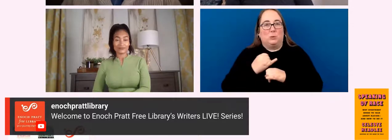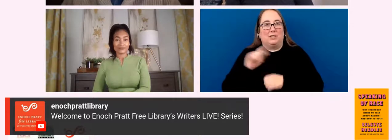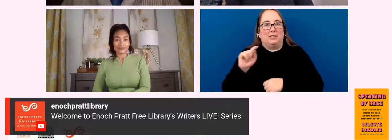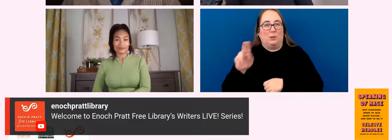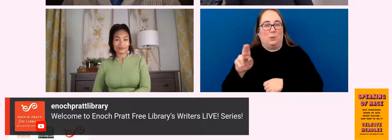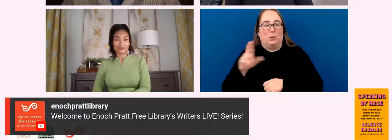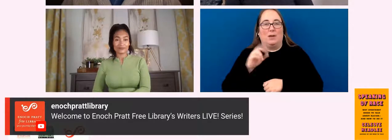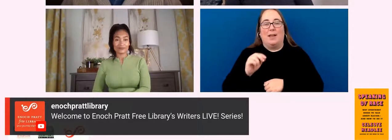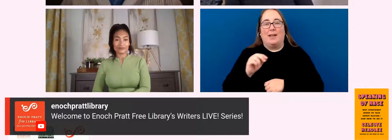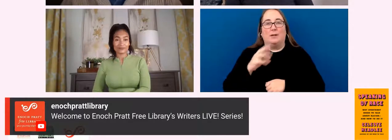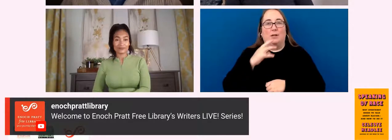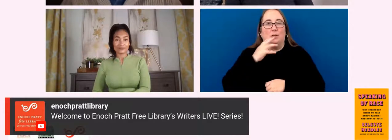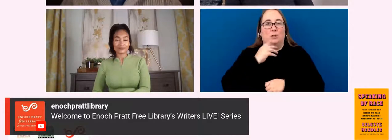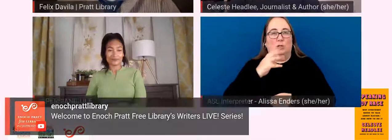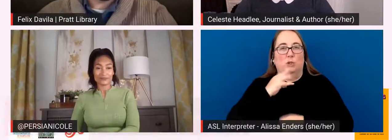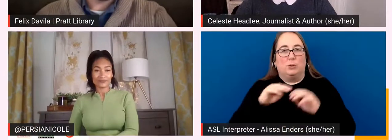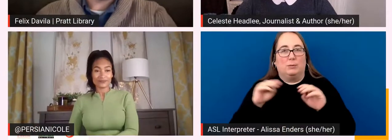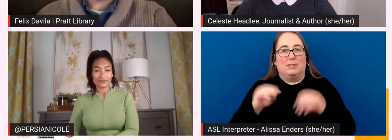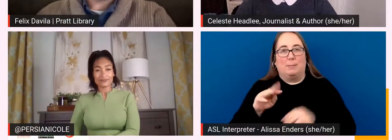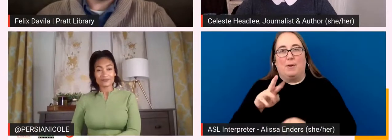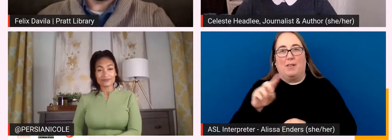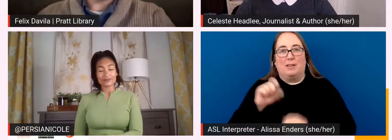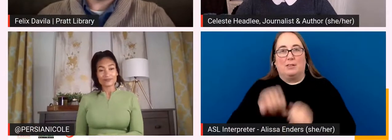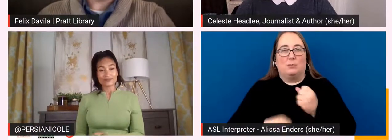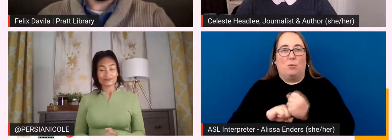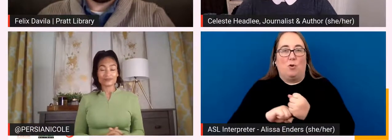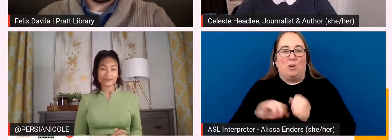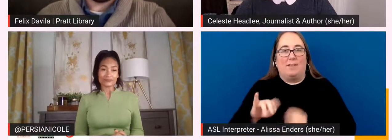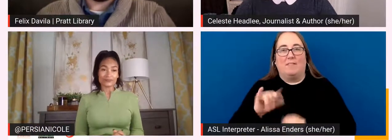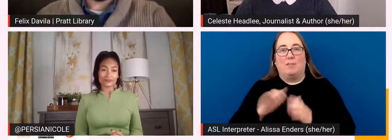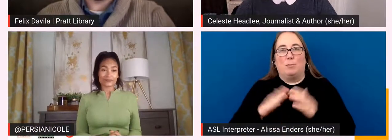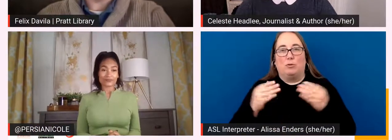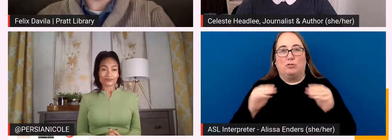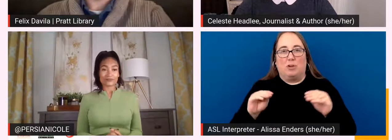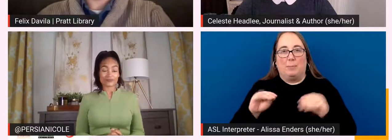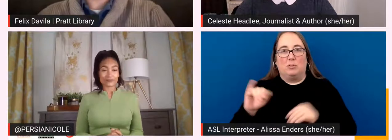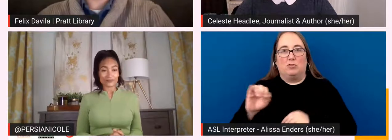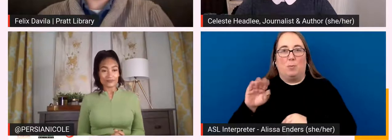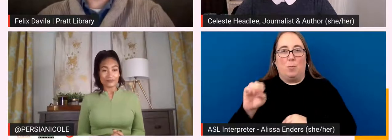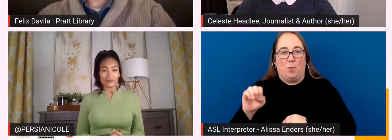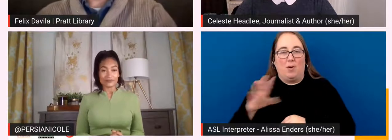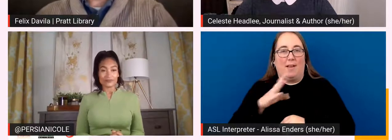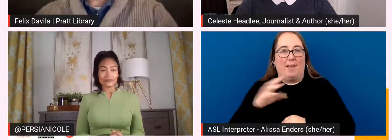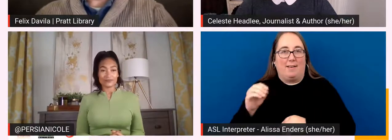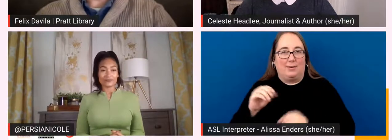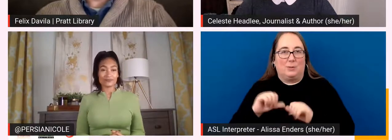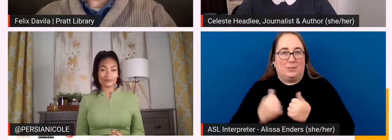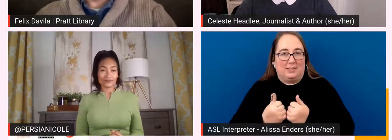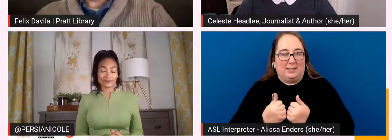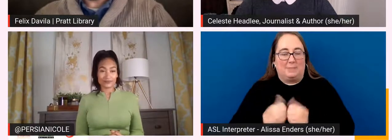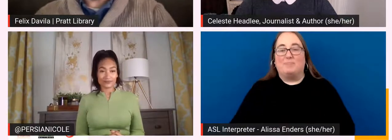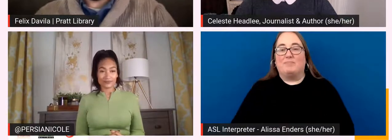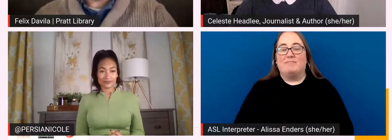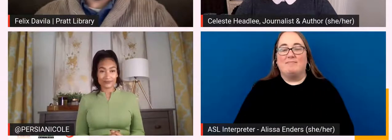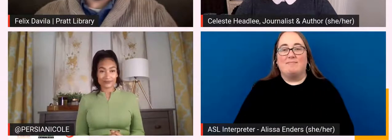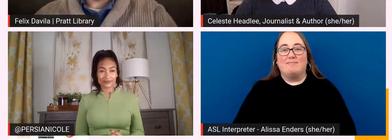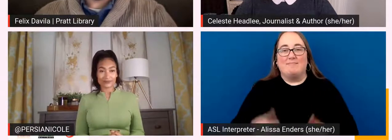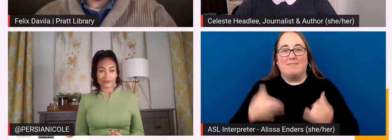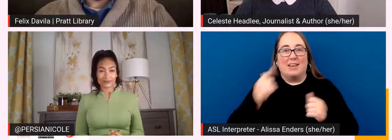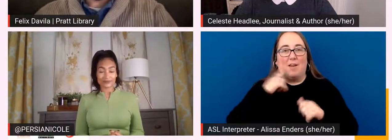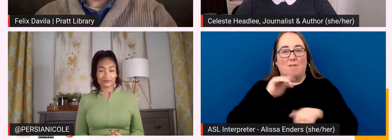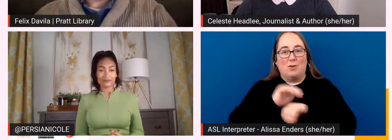the Jewish Museum of Maryland, and the support of the Ivy Bookshop, Jay Moore, and the Associated. And now on to tonight's